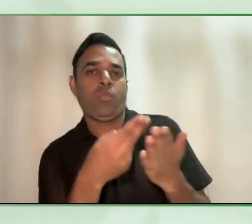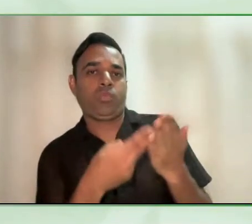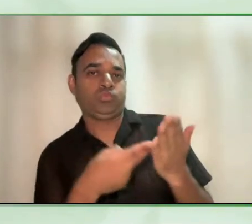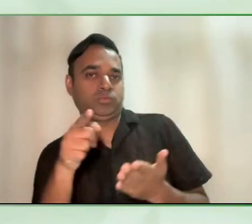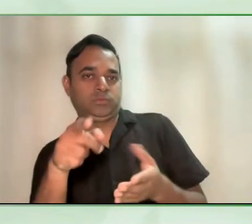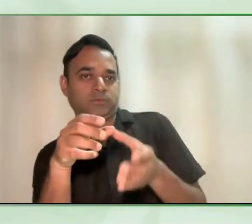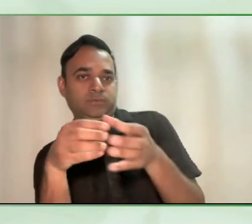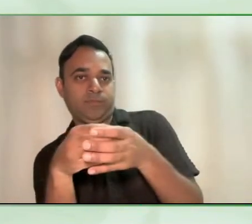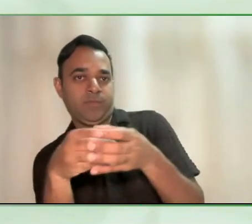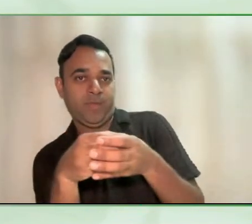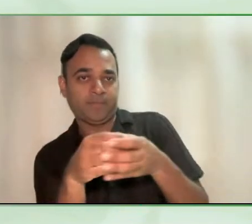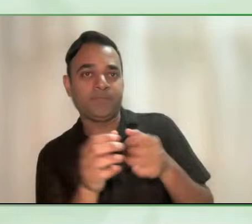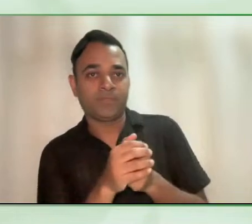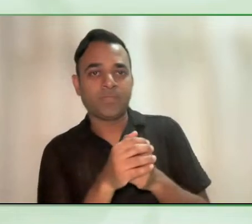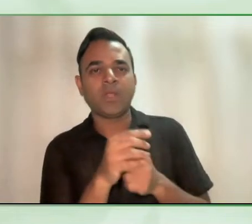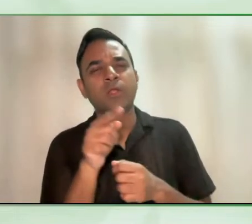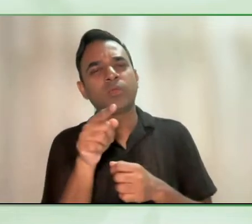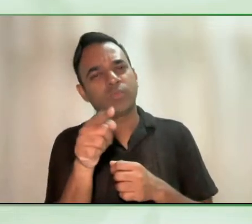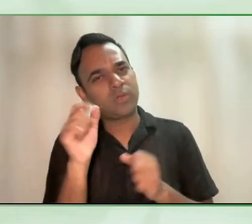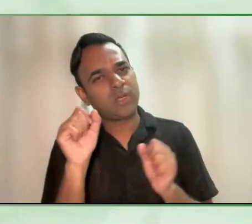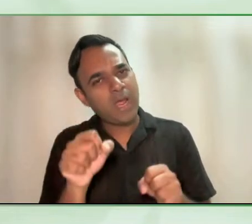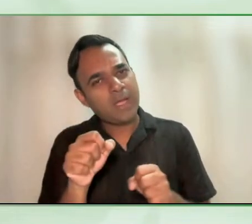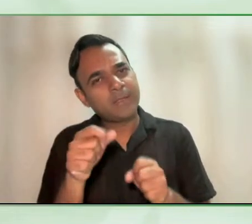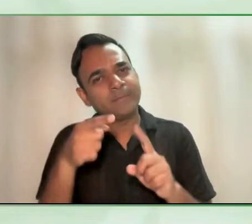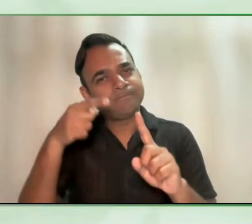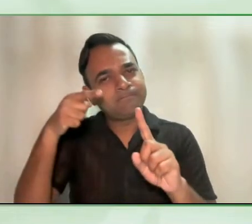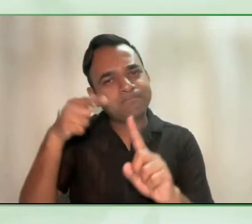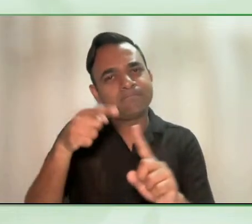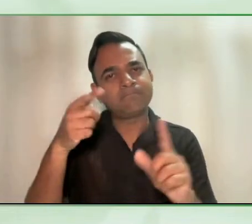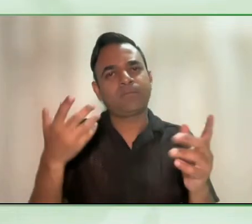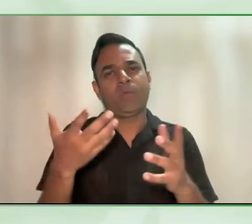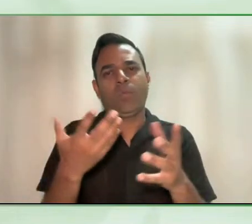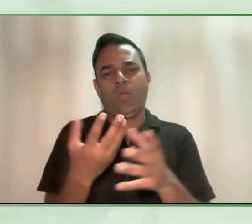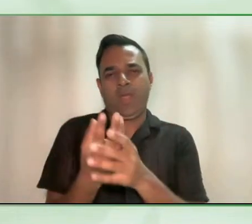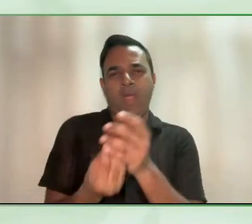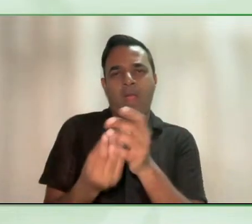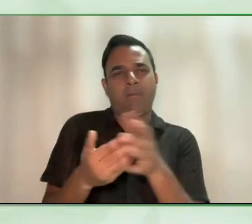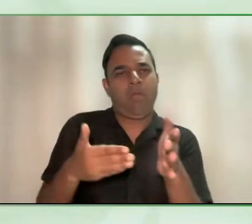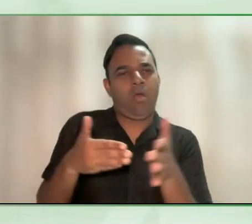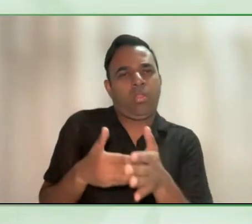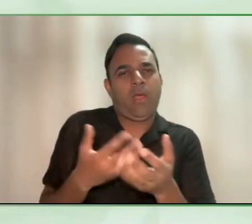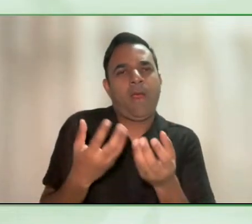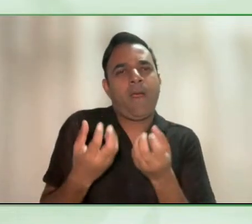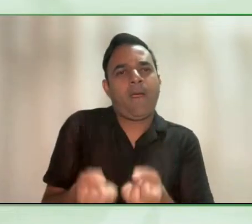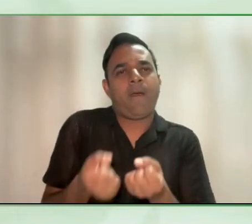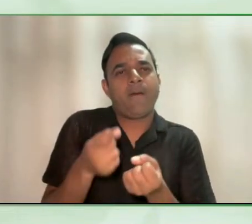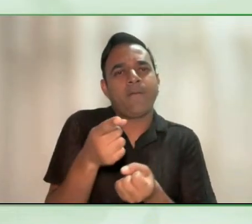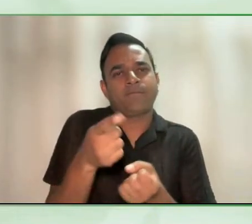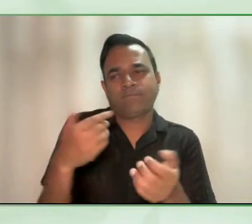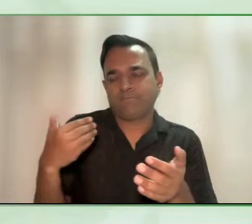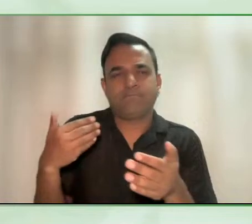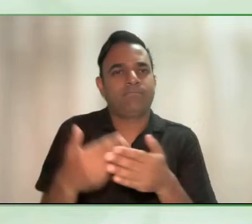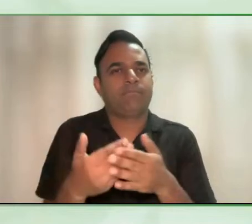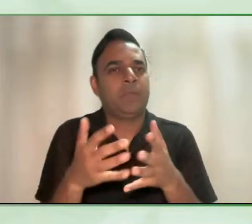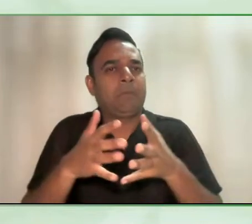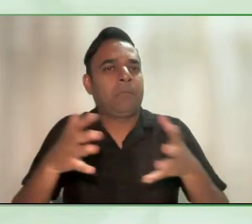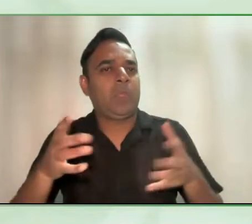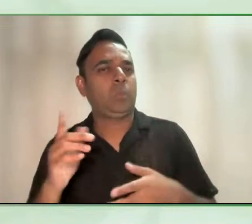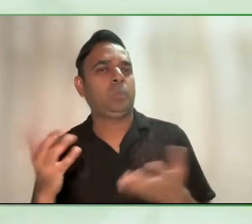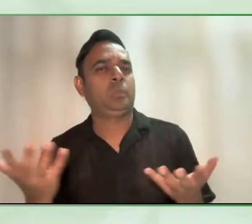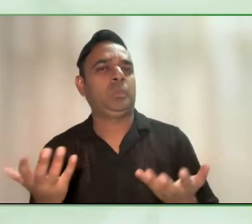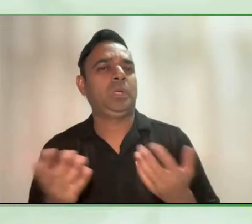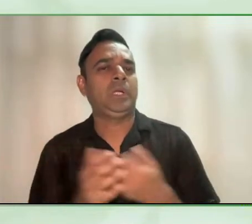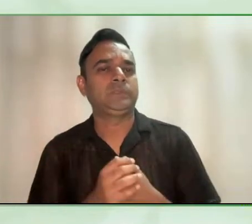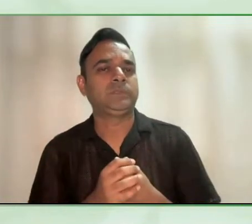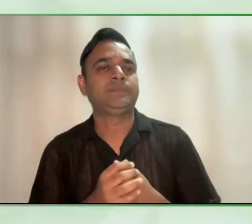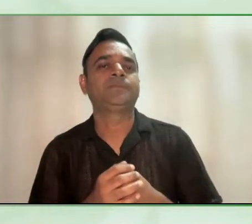think a first key gap is these developmental opportunities to work within professions. So often